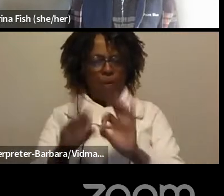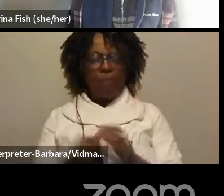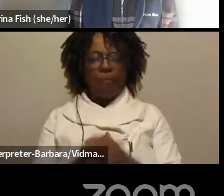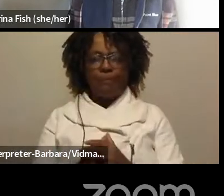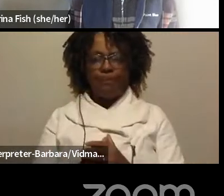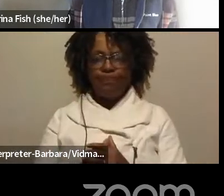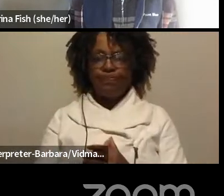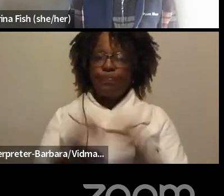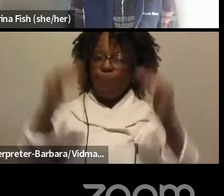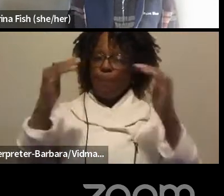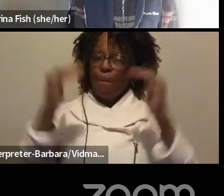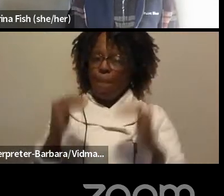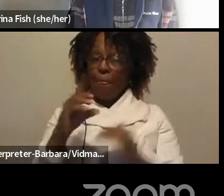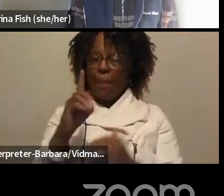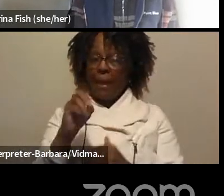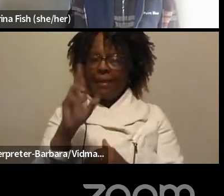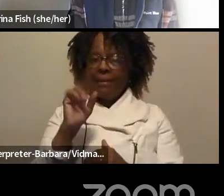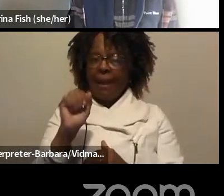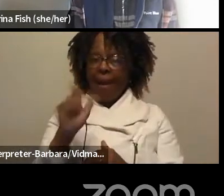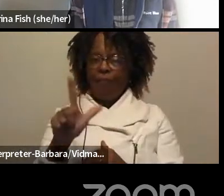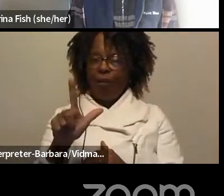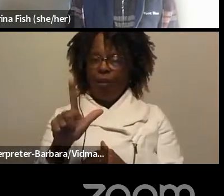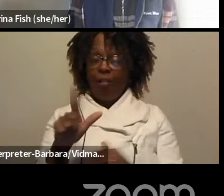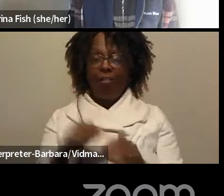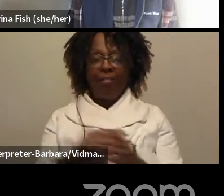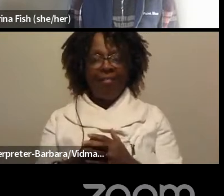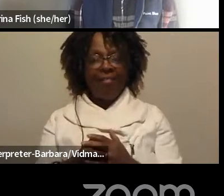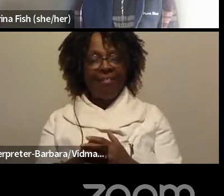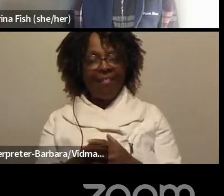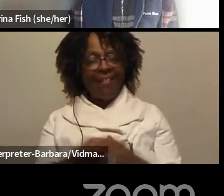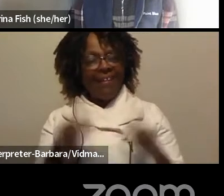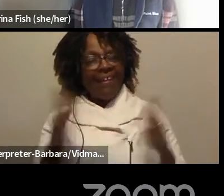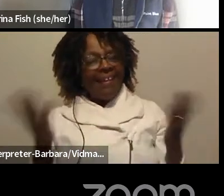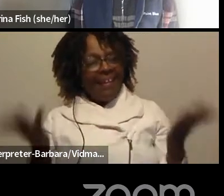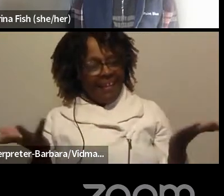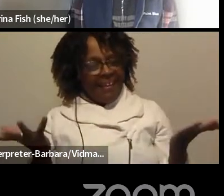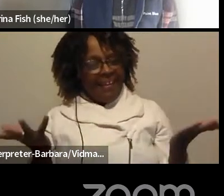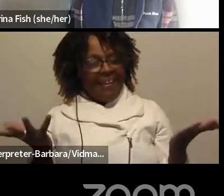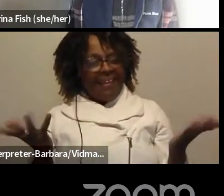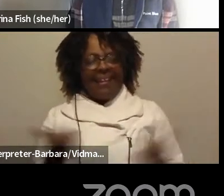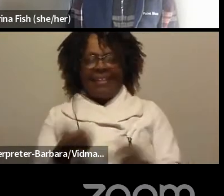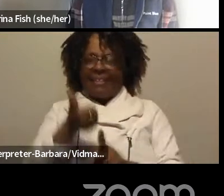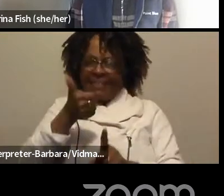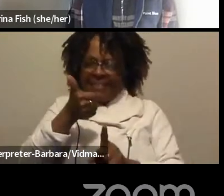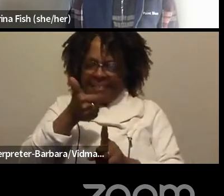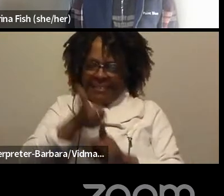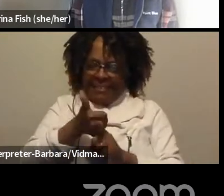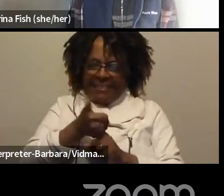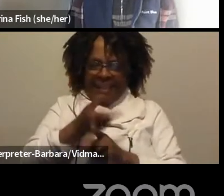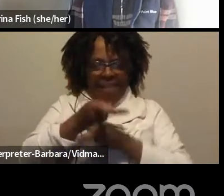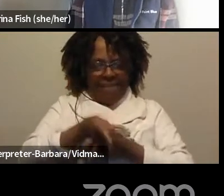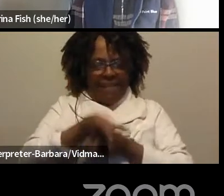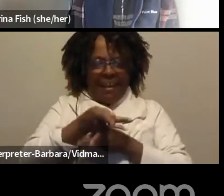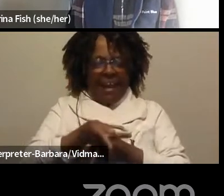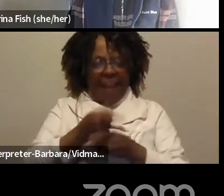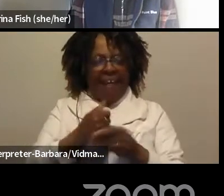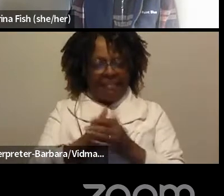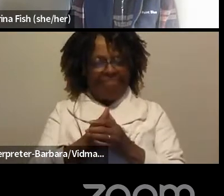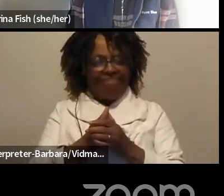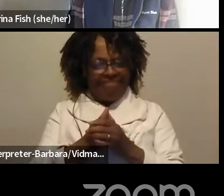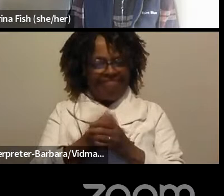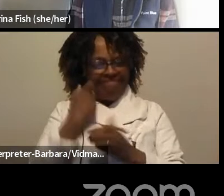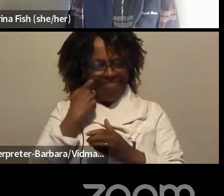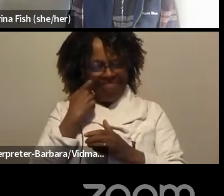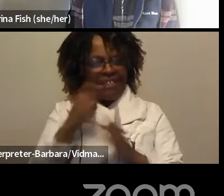Next we have Daryl. So self-care is something new that I'm doing in grad school because it didn't happen during